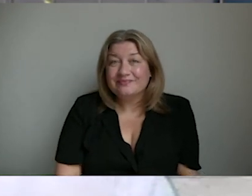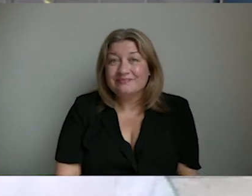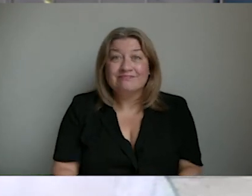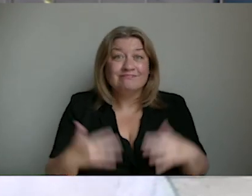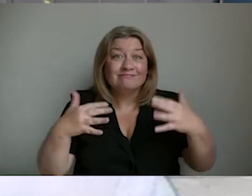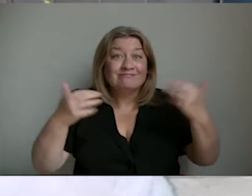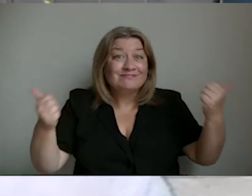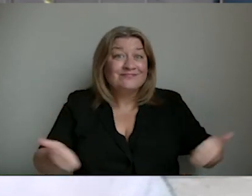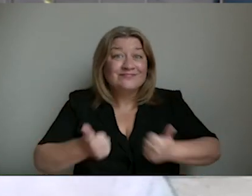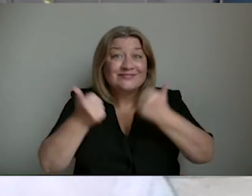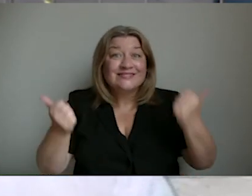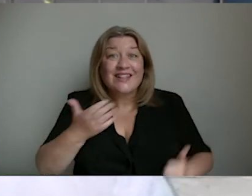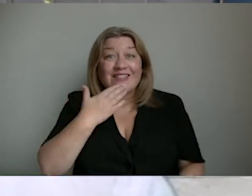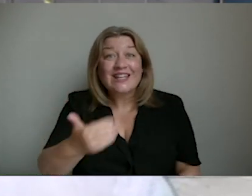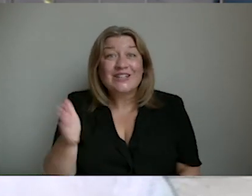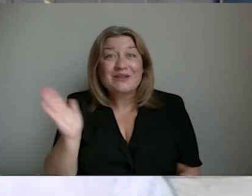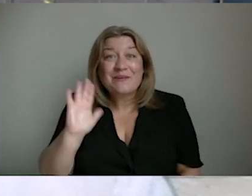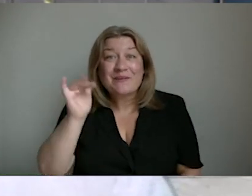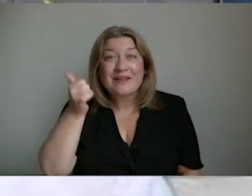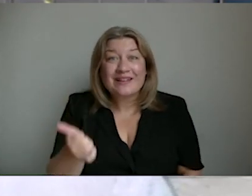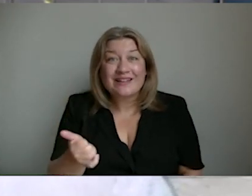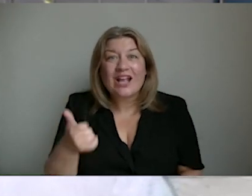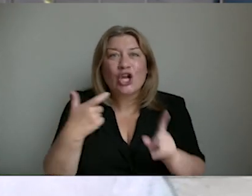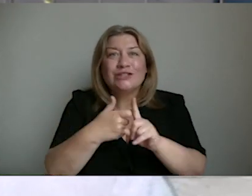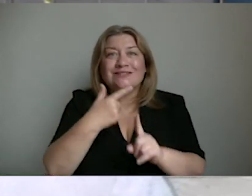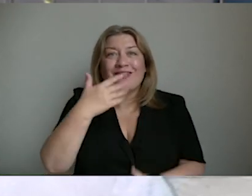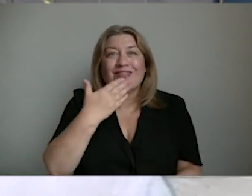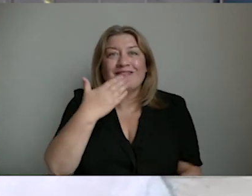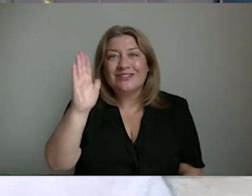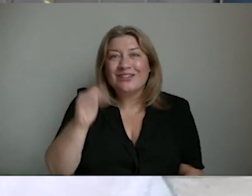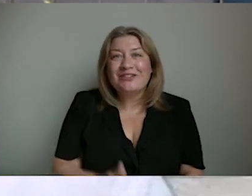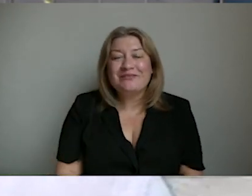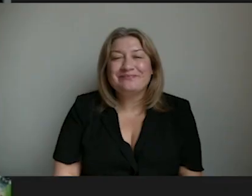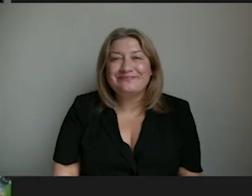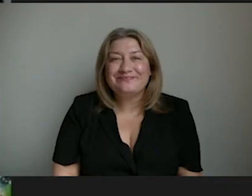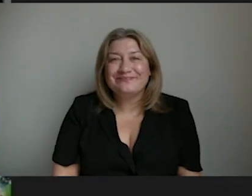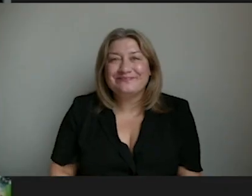And that's it really. Thanks a lot for joining us. Bye bye. Yeah, thank you.